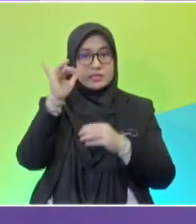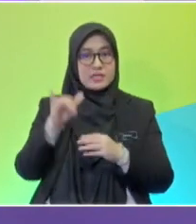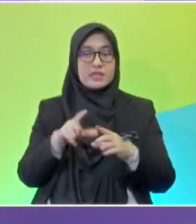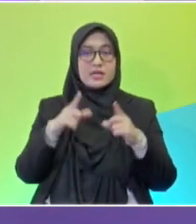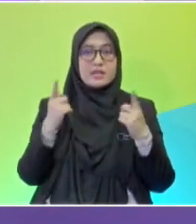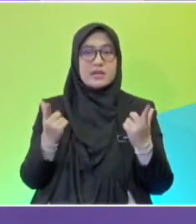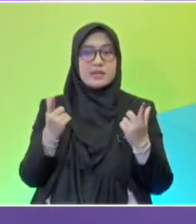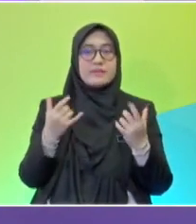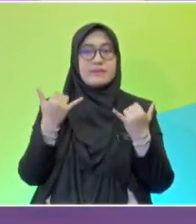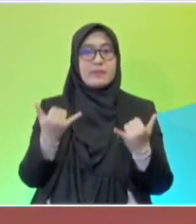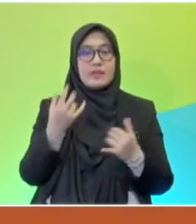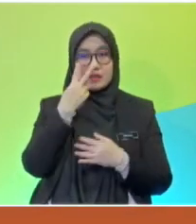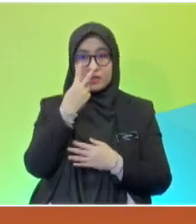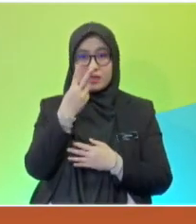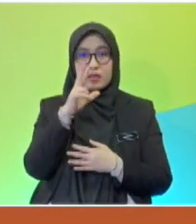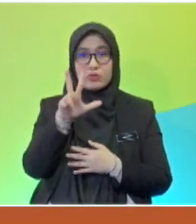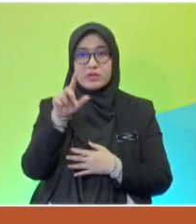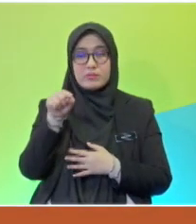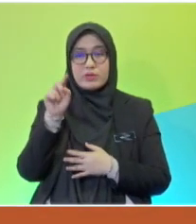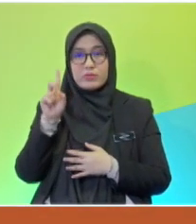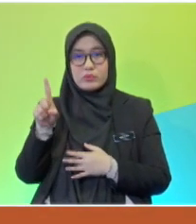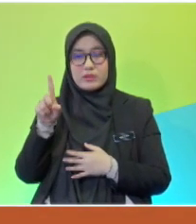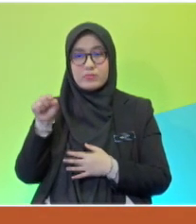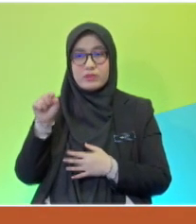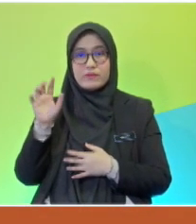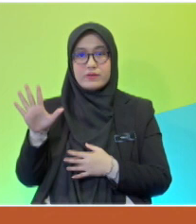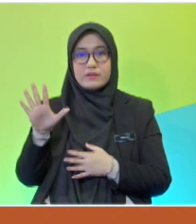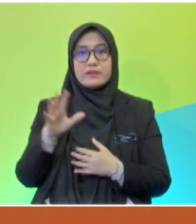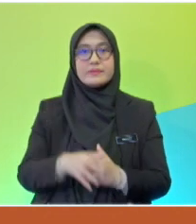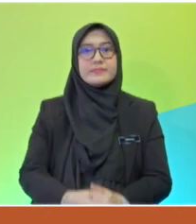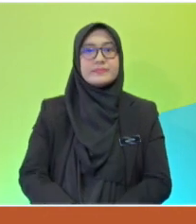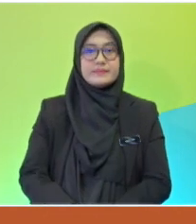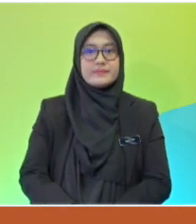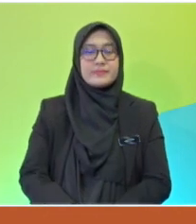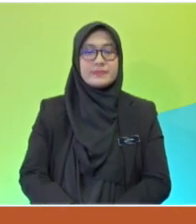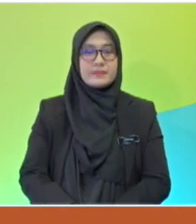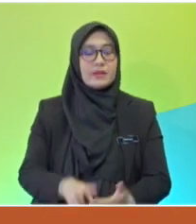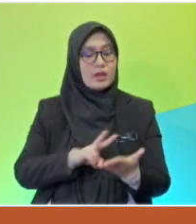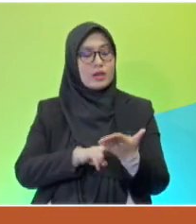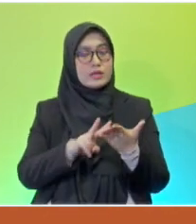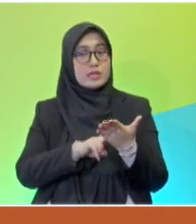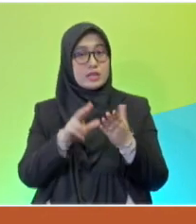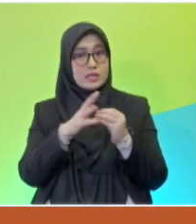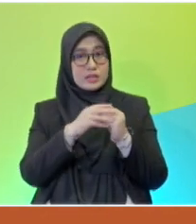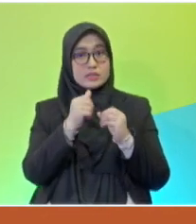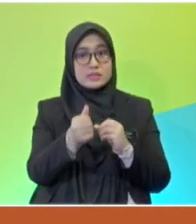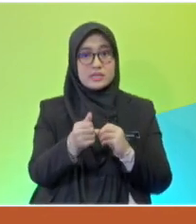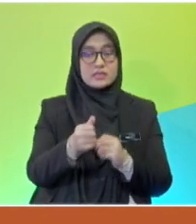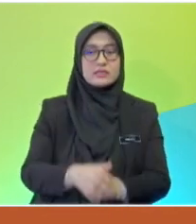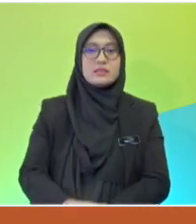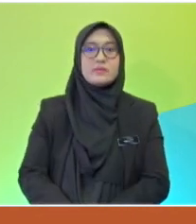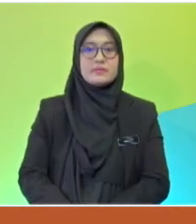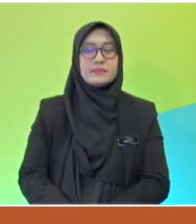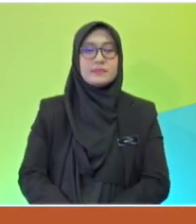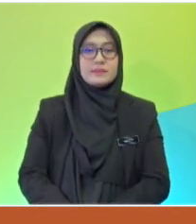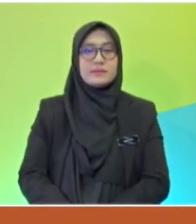on is 3.1.5, which is recognized with little or no support the attitude or opinion of the writer